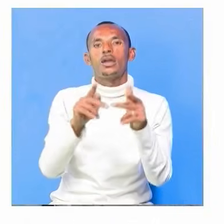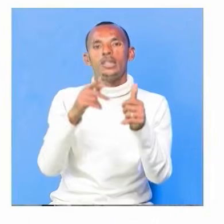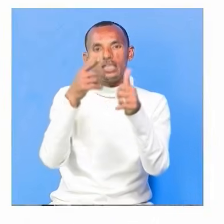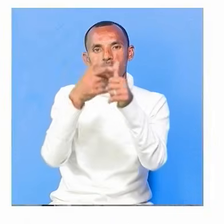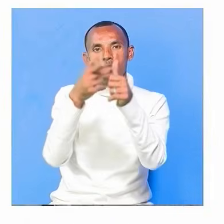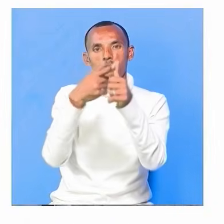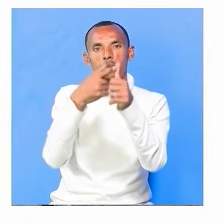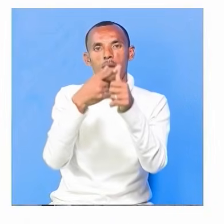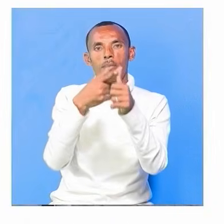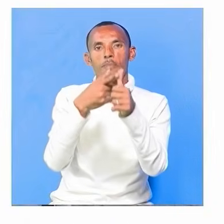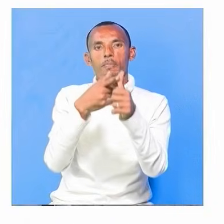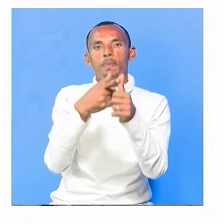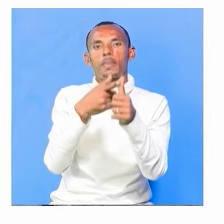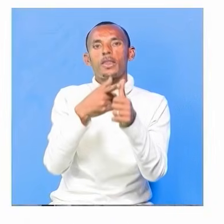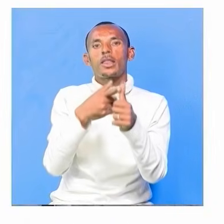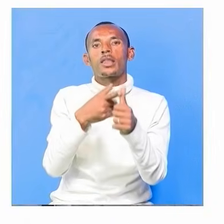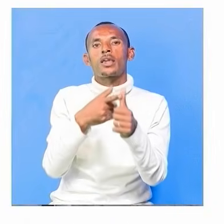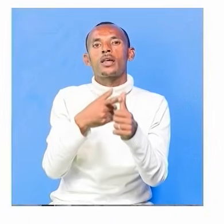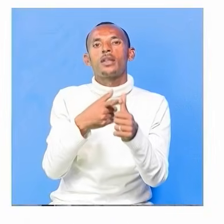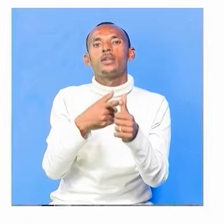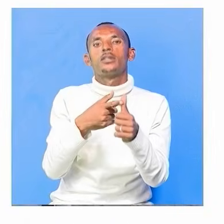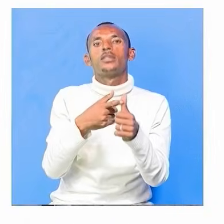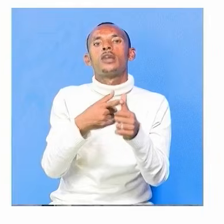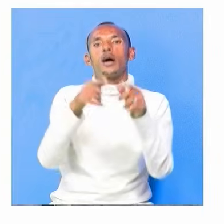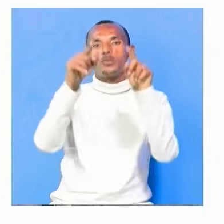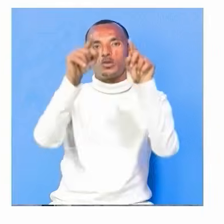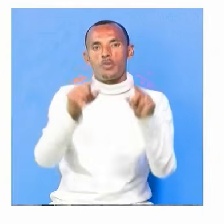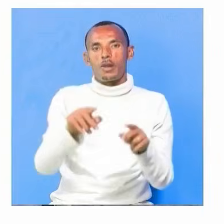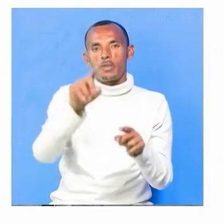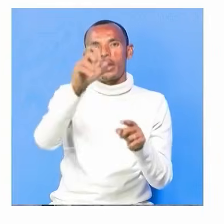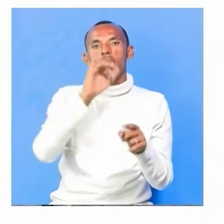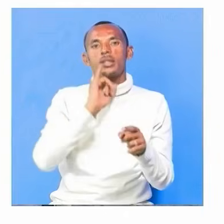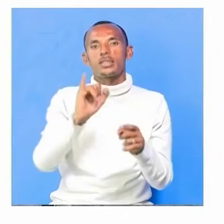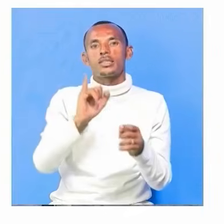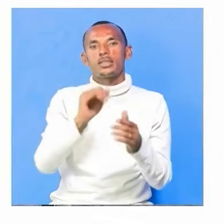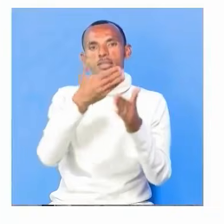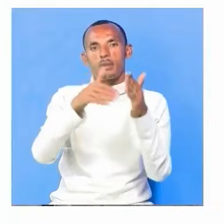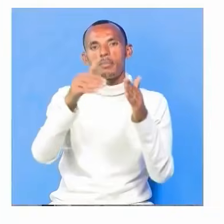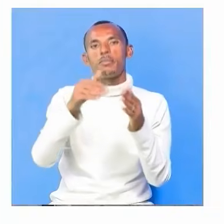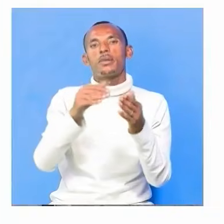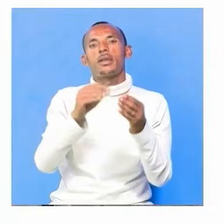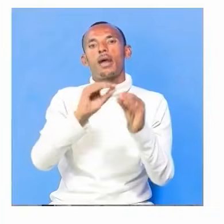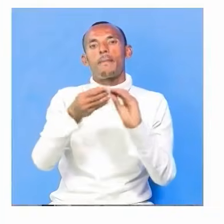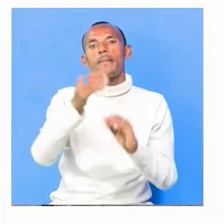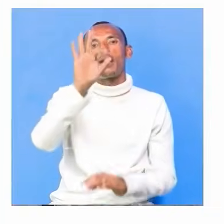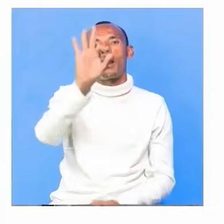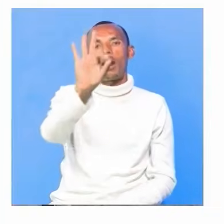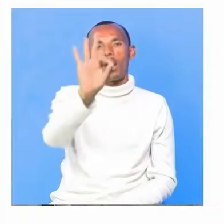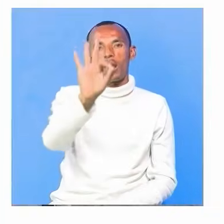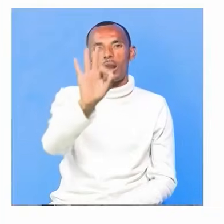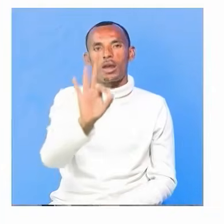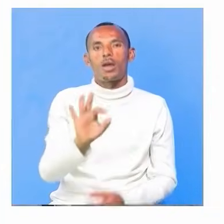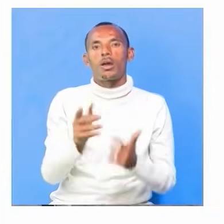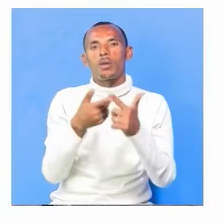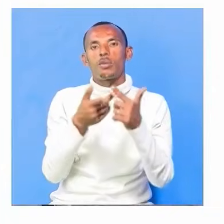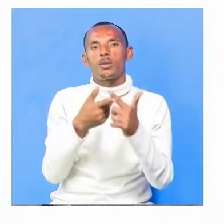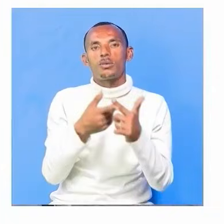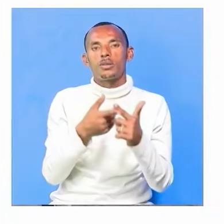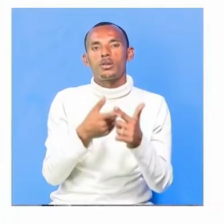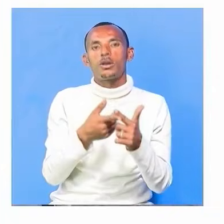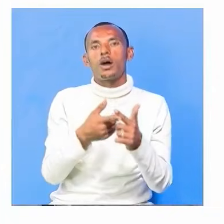Okay, the first one, absolute value of x is equals to some number 9. The second